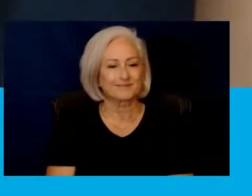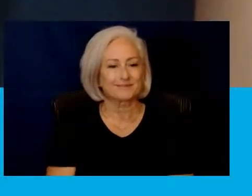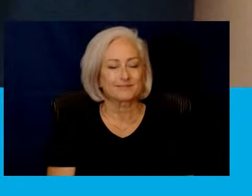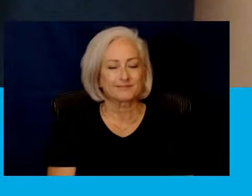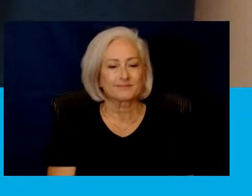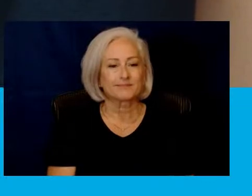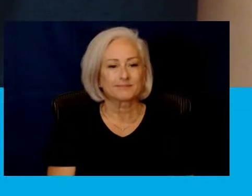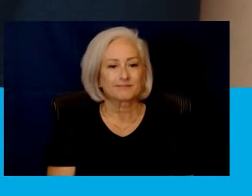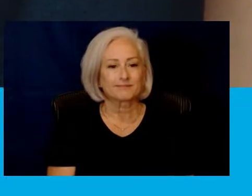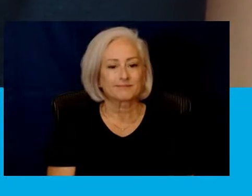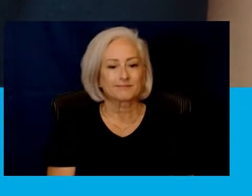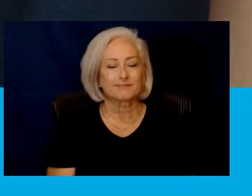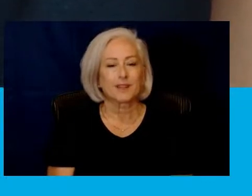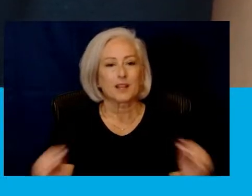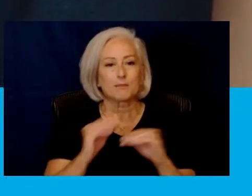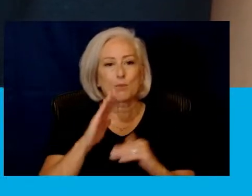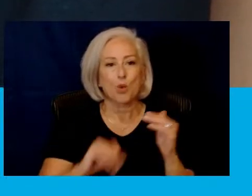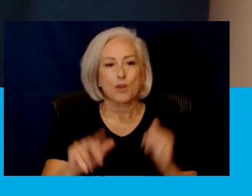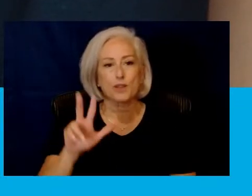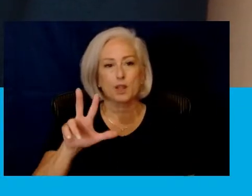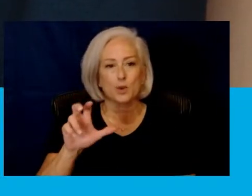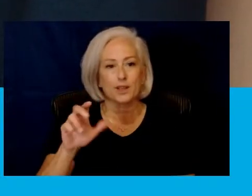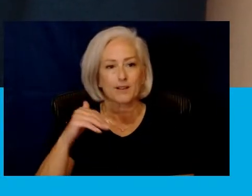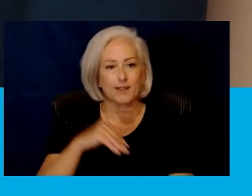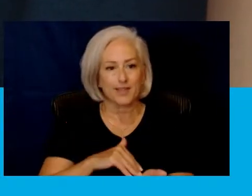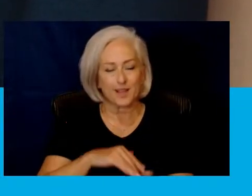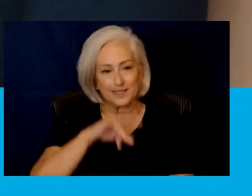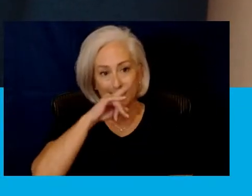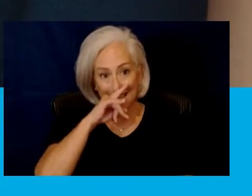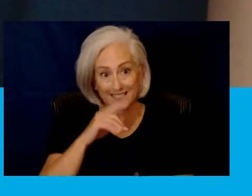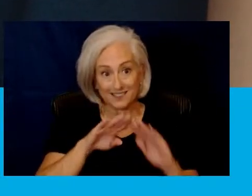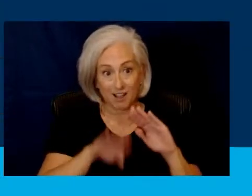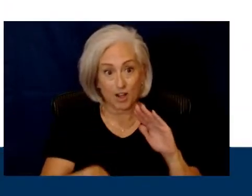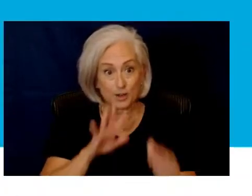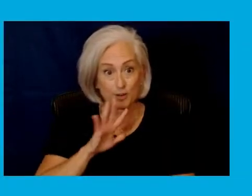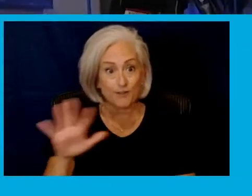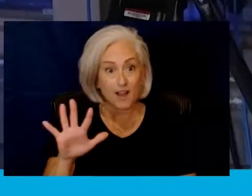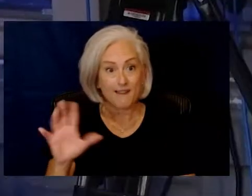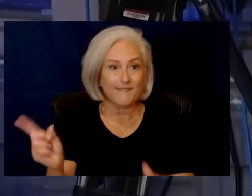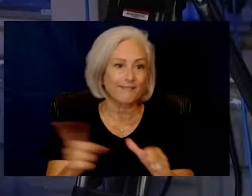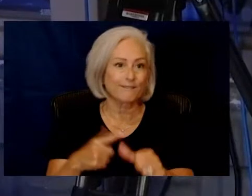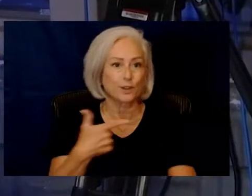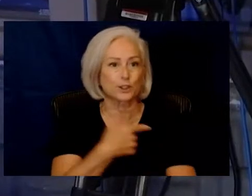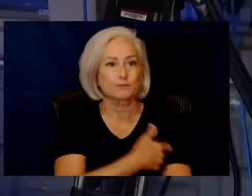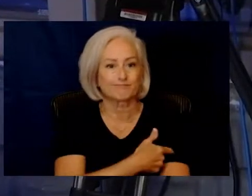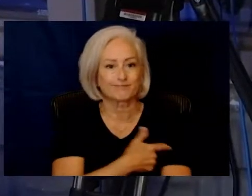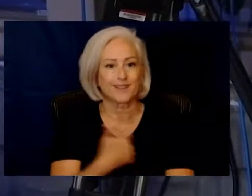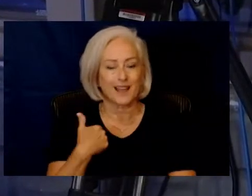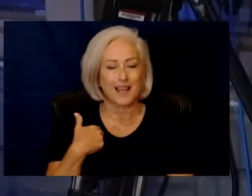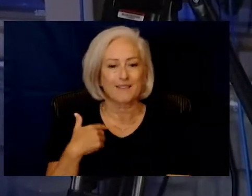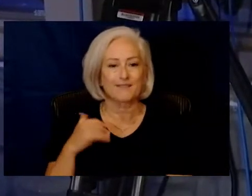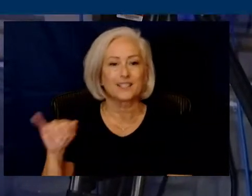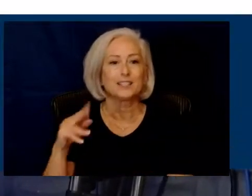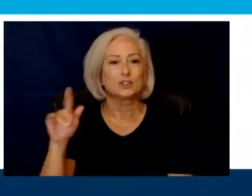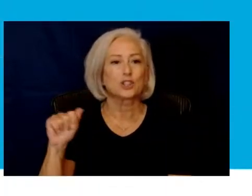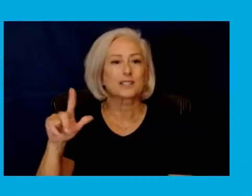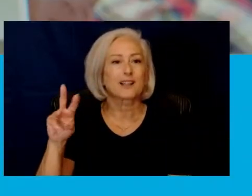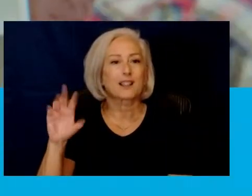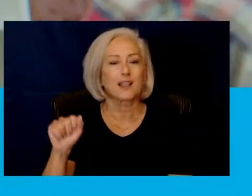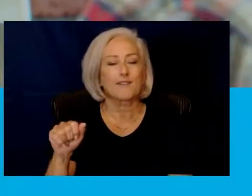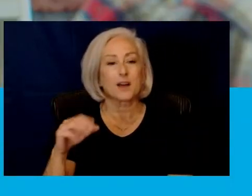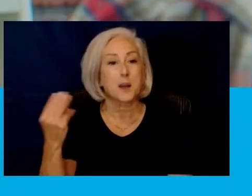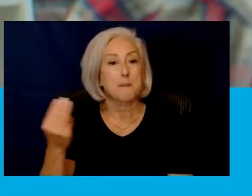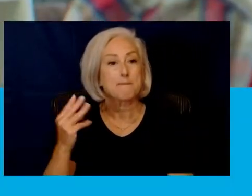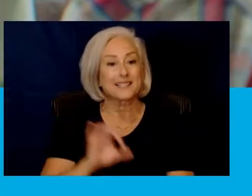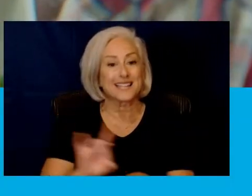More than 300,000 kids 5 and under have now had their first COVID shot. I'm Jessica Lovell. Monday at 8. That's not the